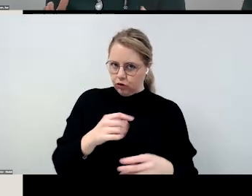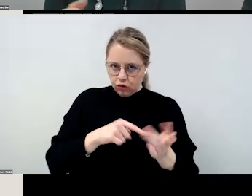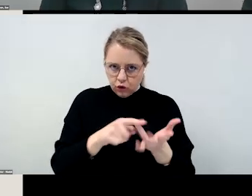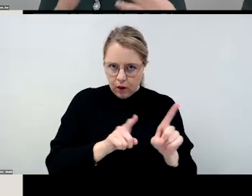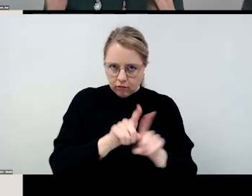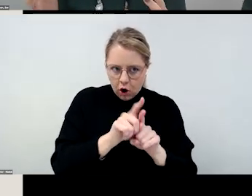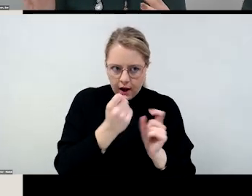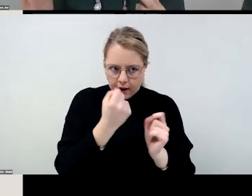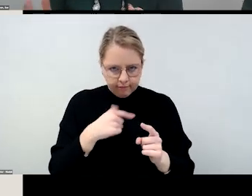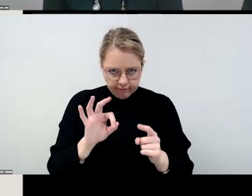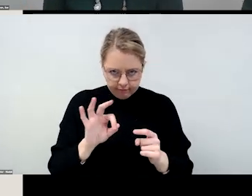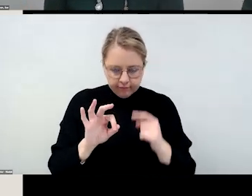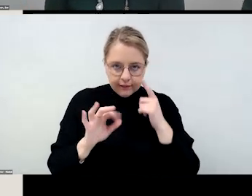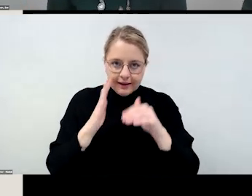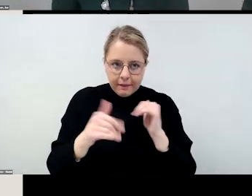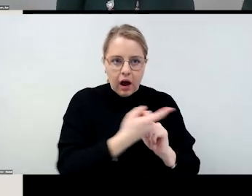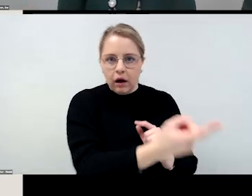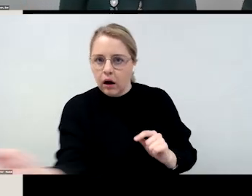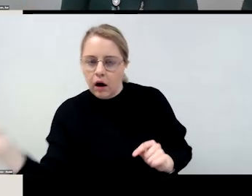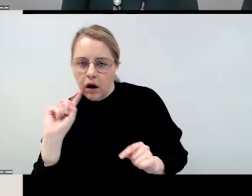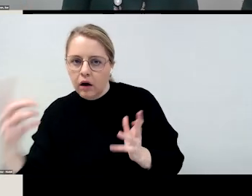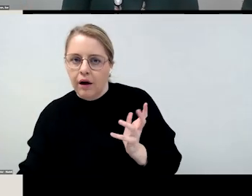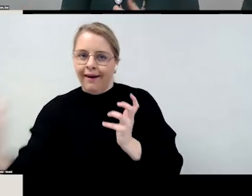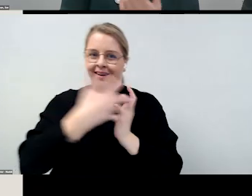shared resource and it's a shared responsibility.